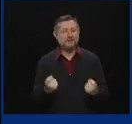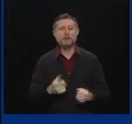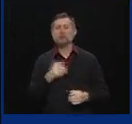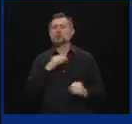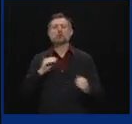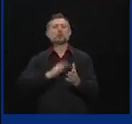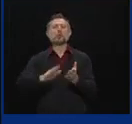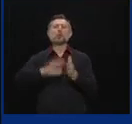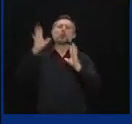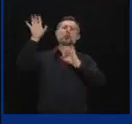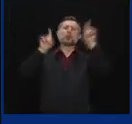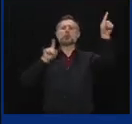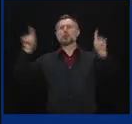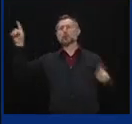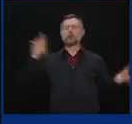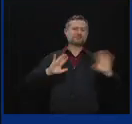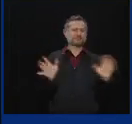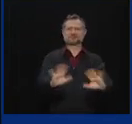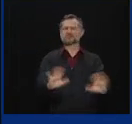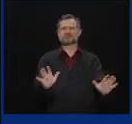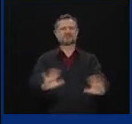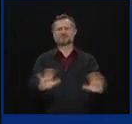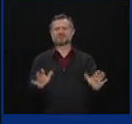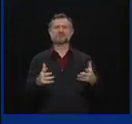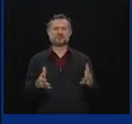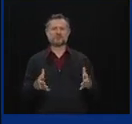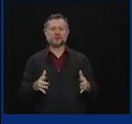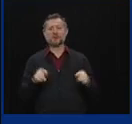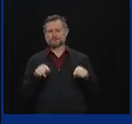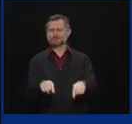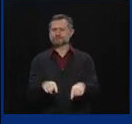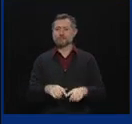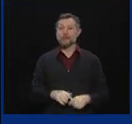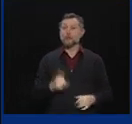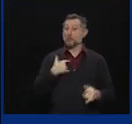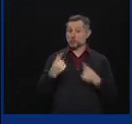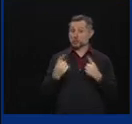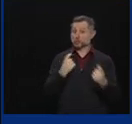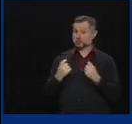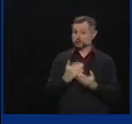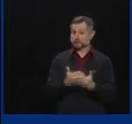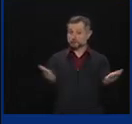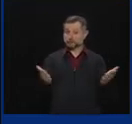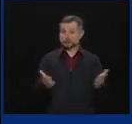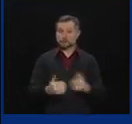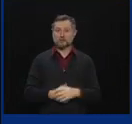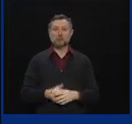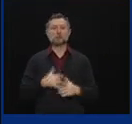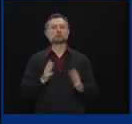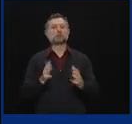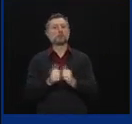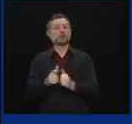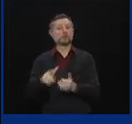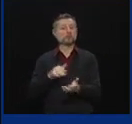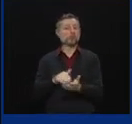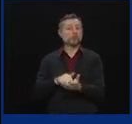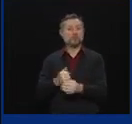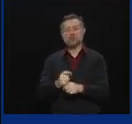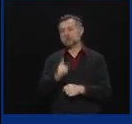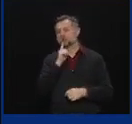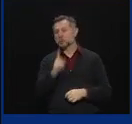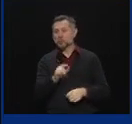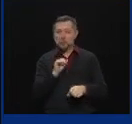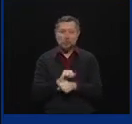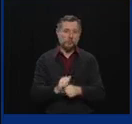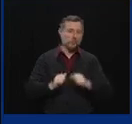No reason not to. So if you have any questions about that, you can talk to your healthcare providers. We want to make sure that we're working with